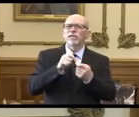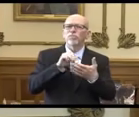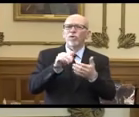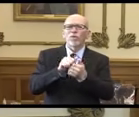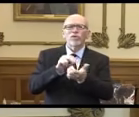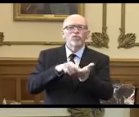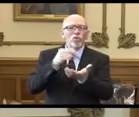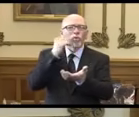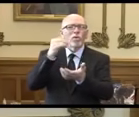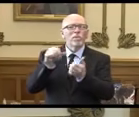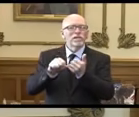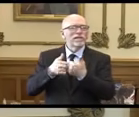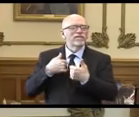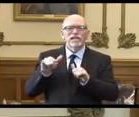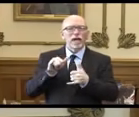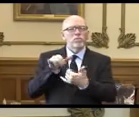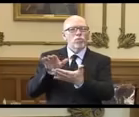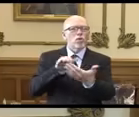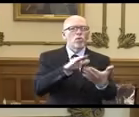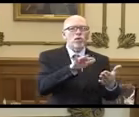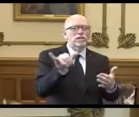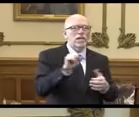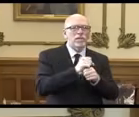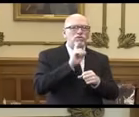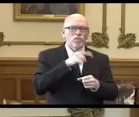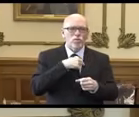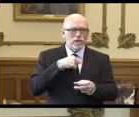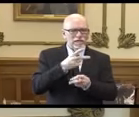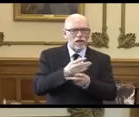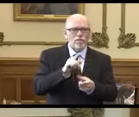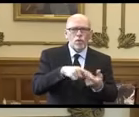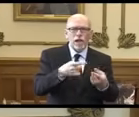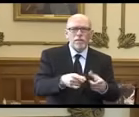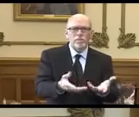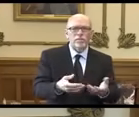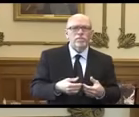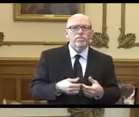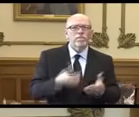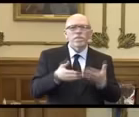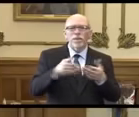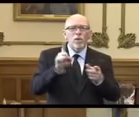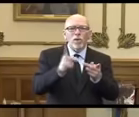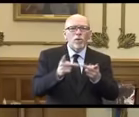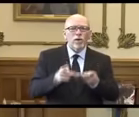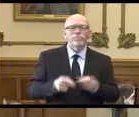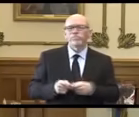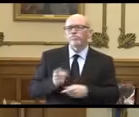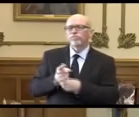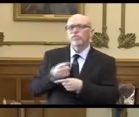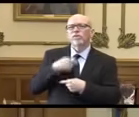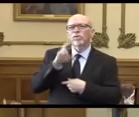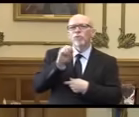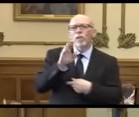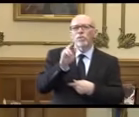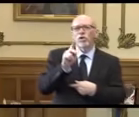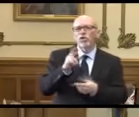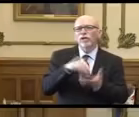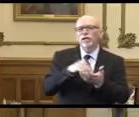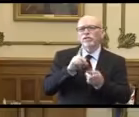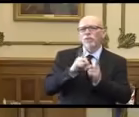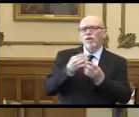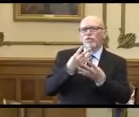and making sure that we're addressing what's happening on the ground, regardless of the location. Thank you, Governor. Rob Carter again, Department of